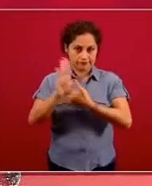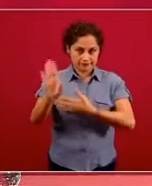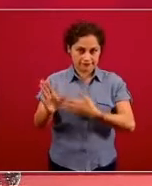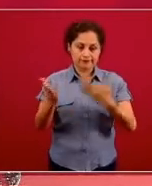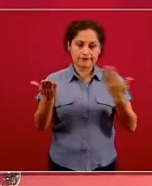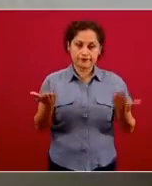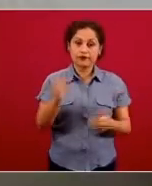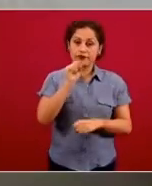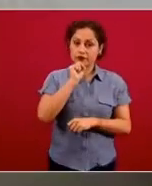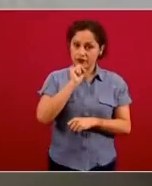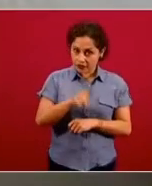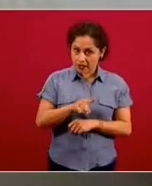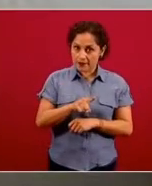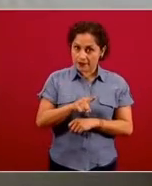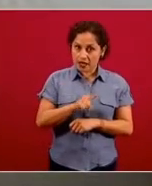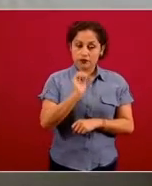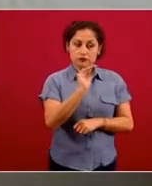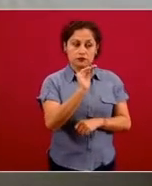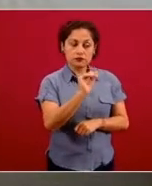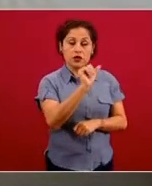pandemic.